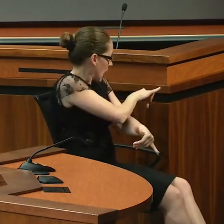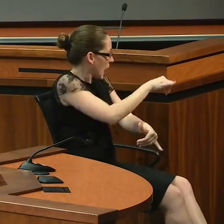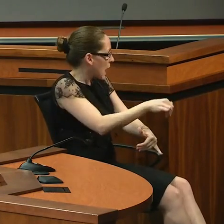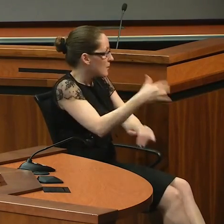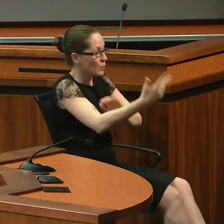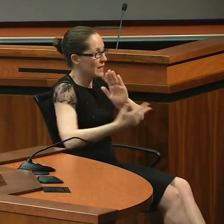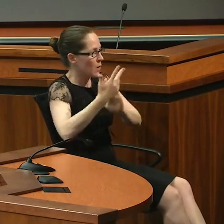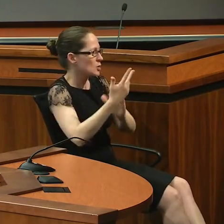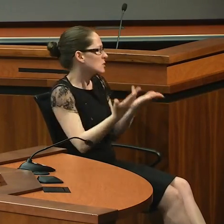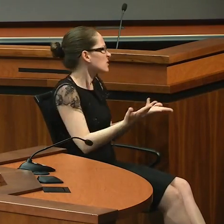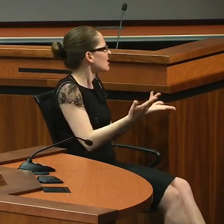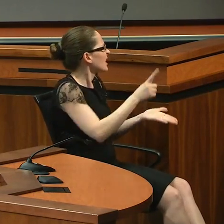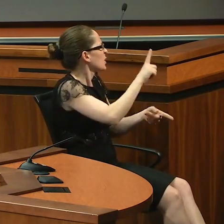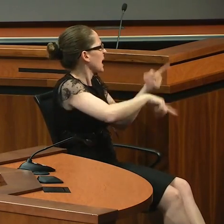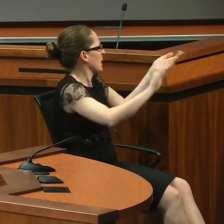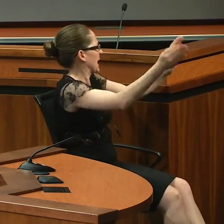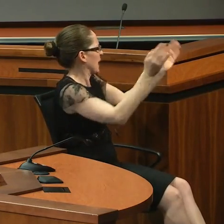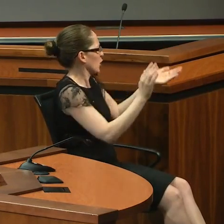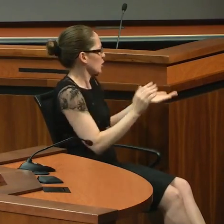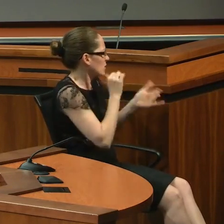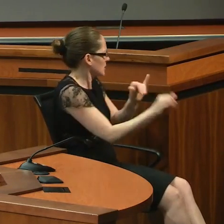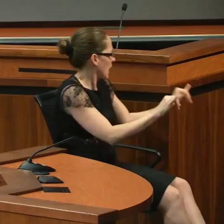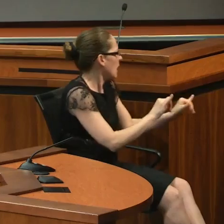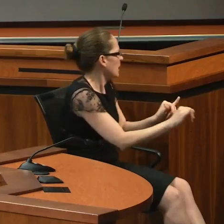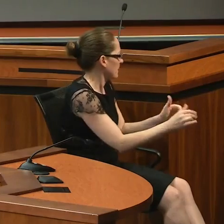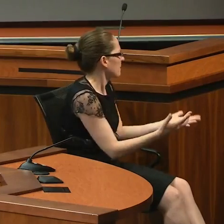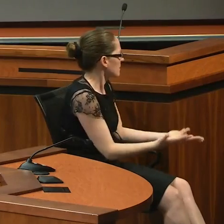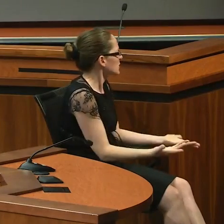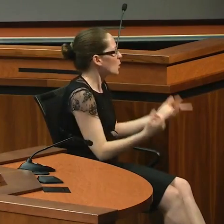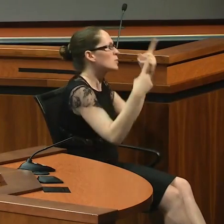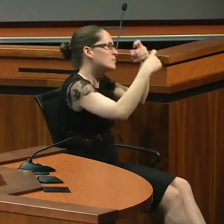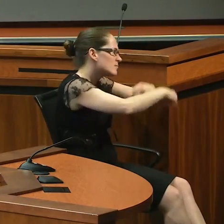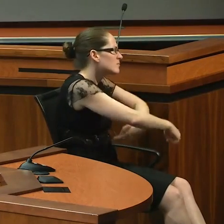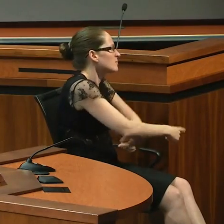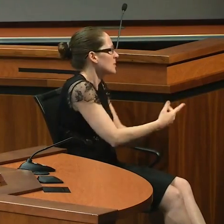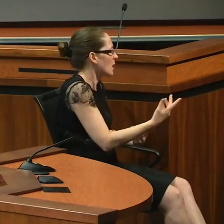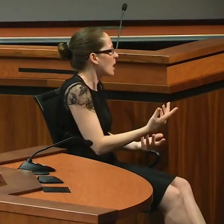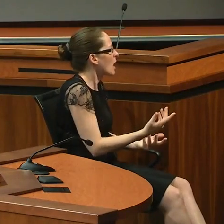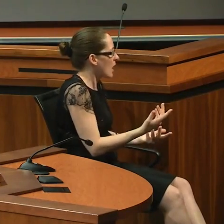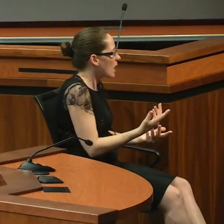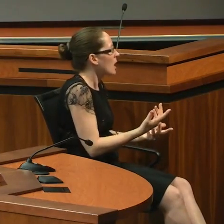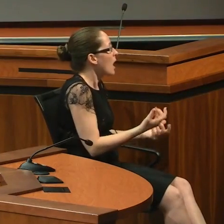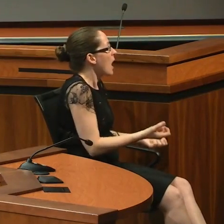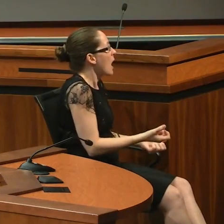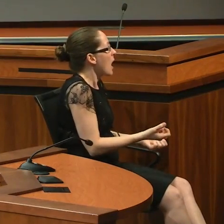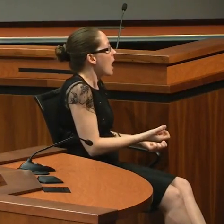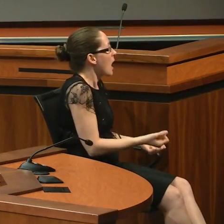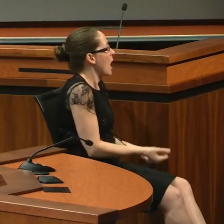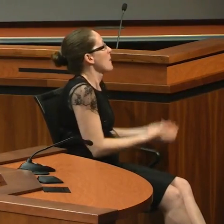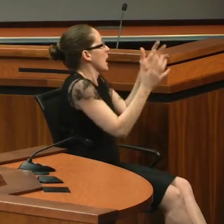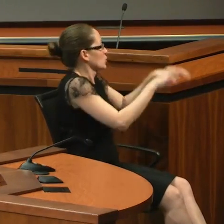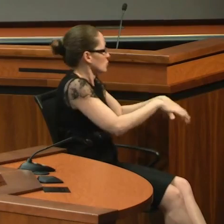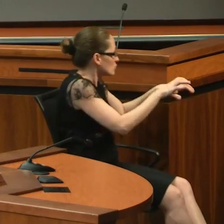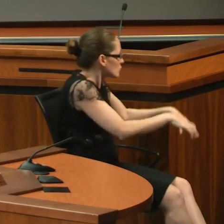can't oversimplify it down to a number, I guess what I'm trying to say. There's multiple dimensions to it. There's the dimension of time and intensity that factors in and creates